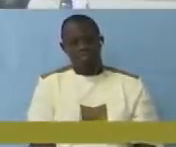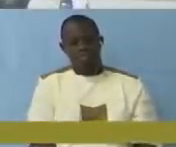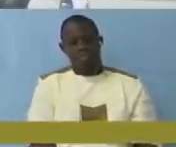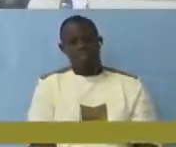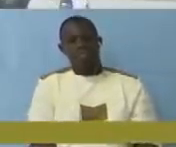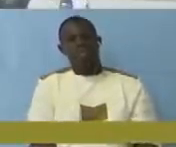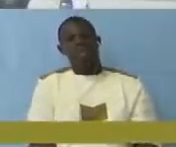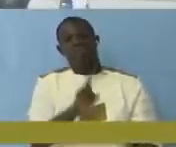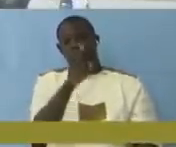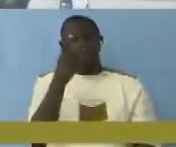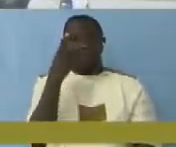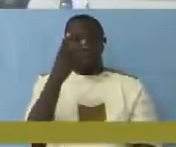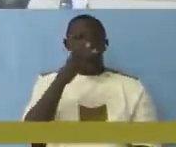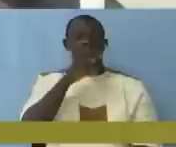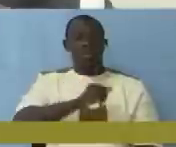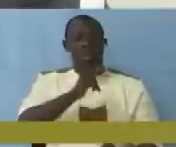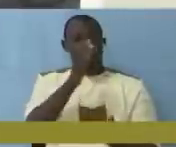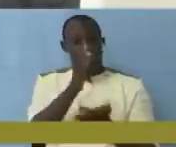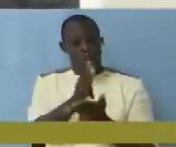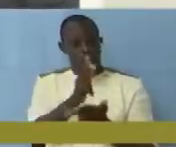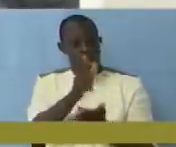You see, Mr. Witness,